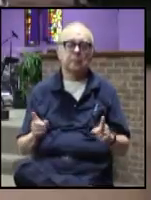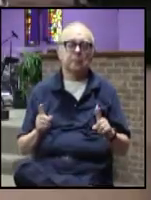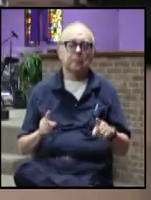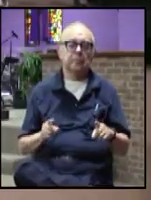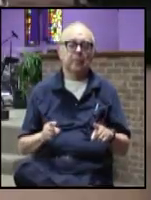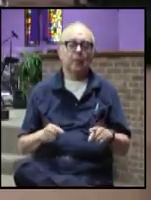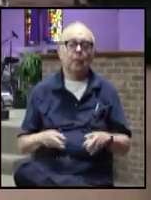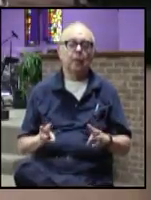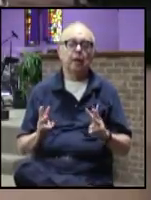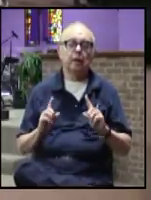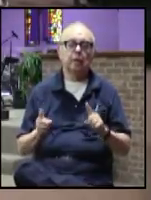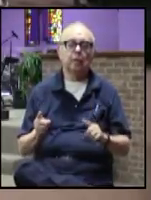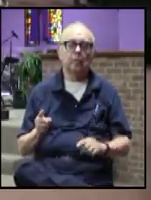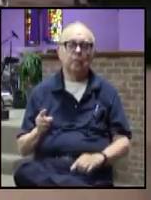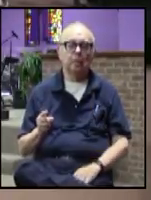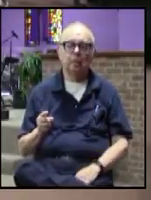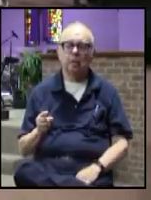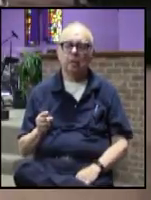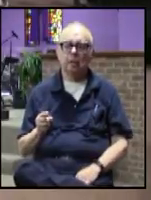Way to go, boss.